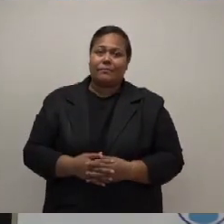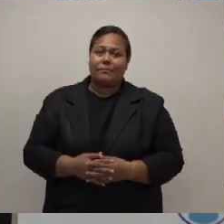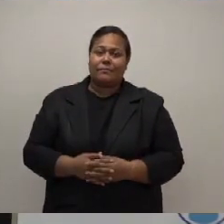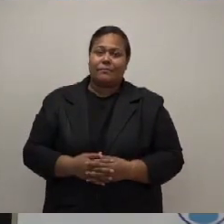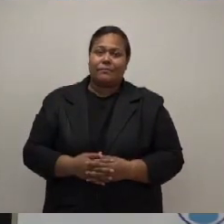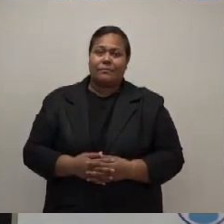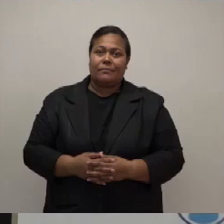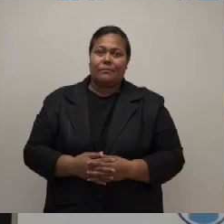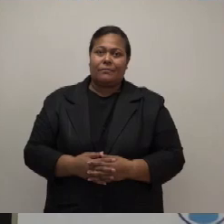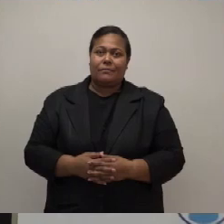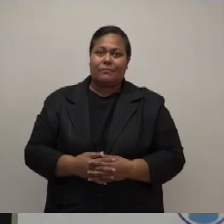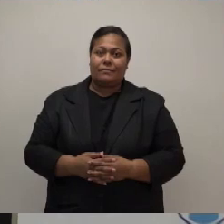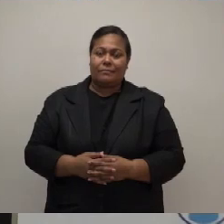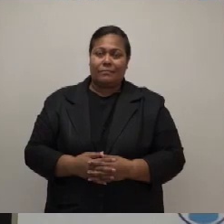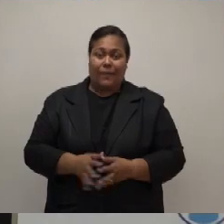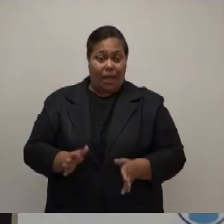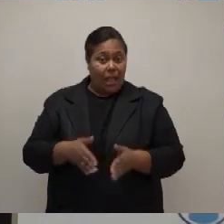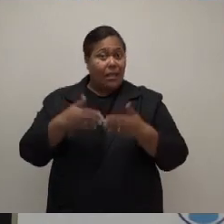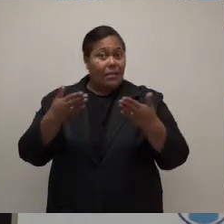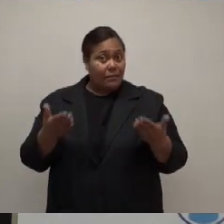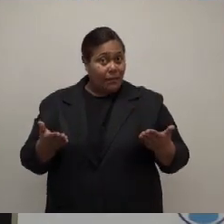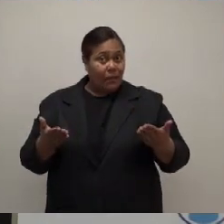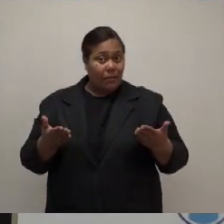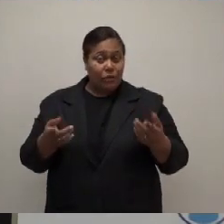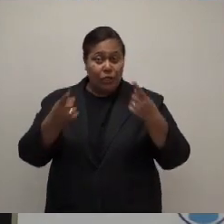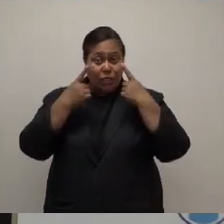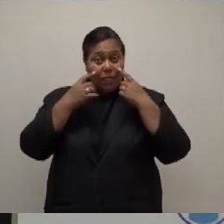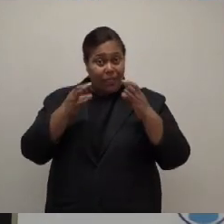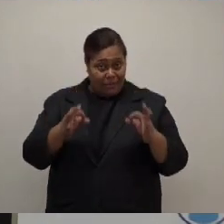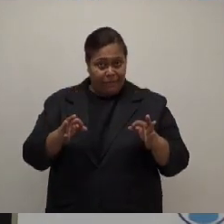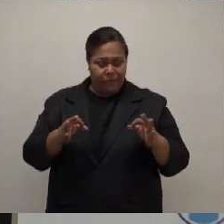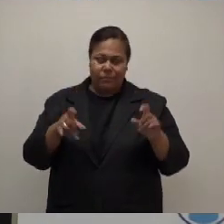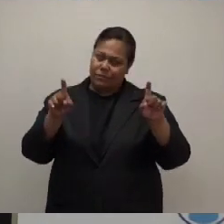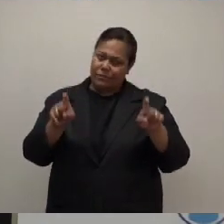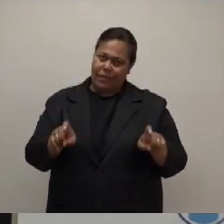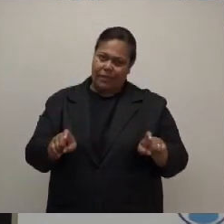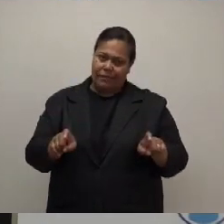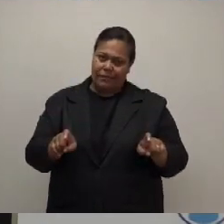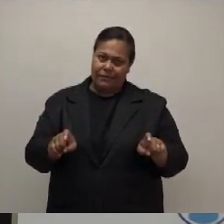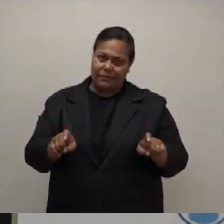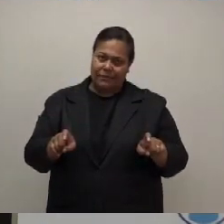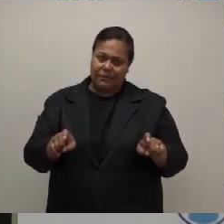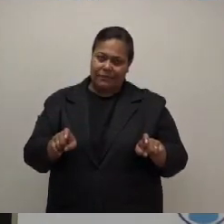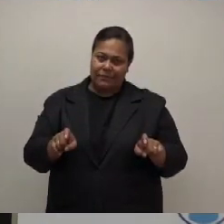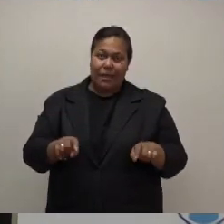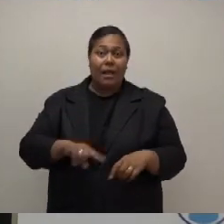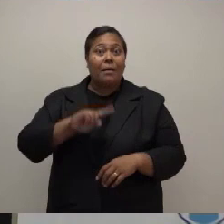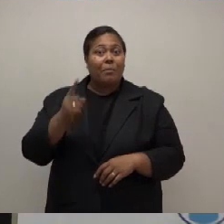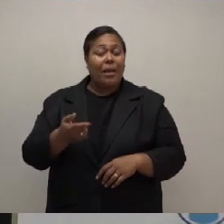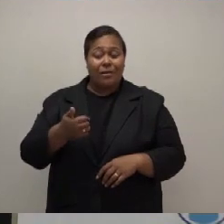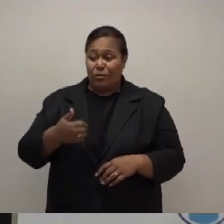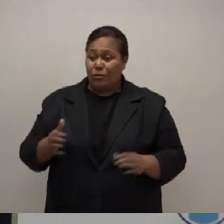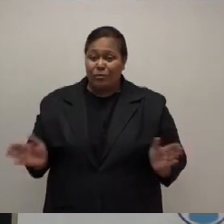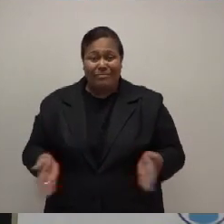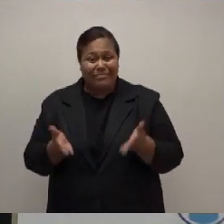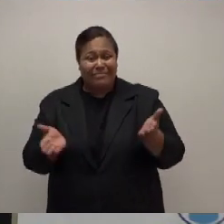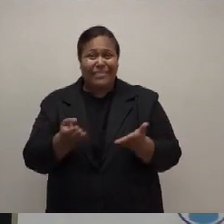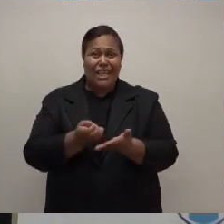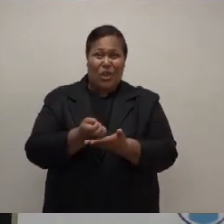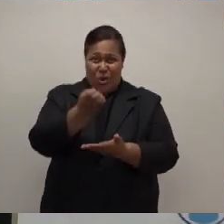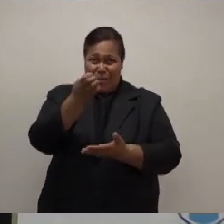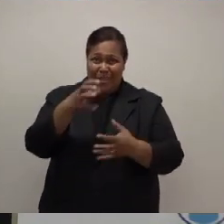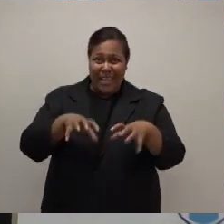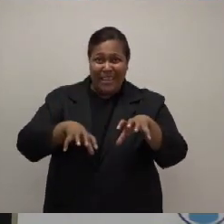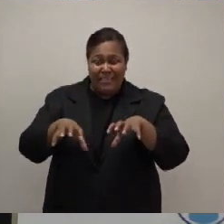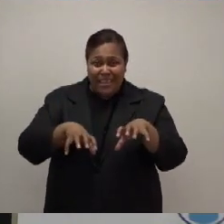In Phase 2, our nationwide curfew will remain in effect. But to allow for more economic activity and freedom